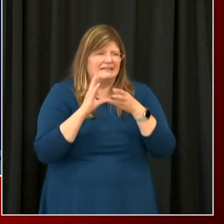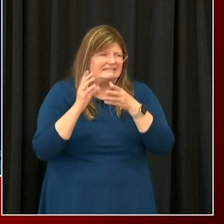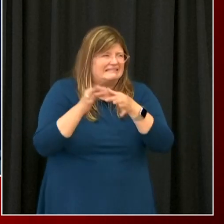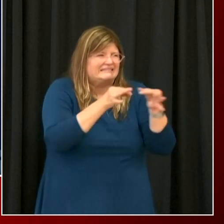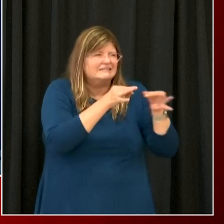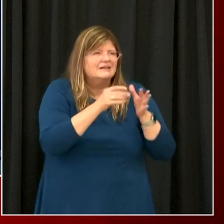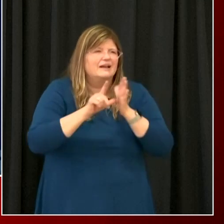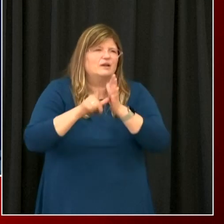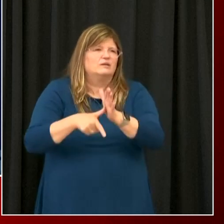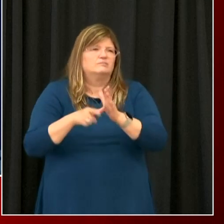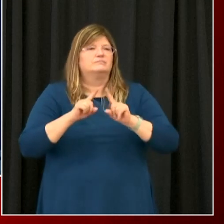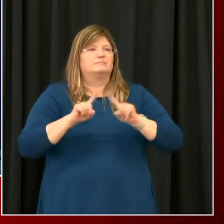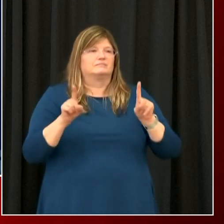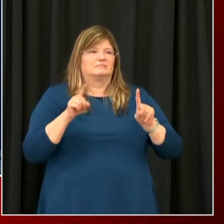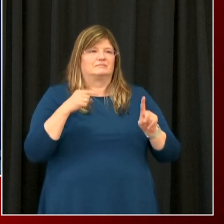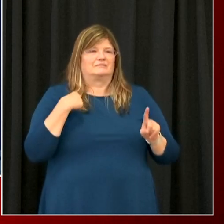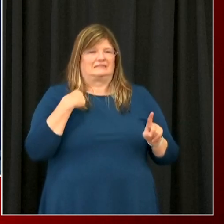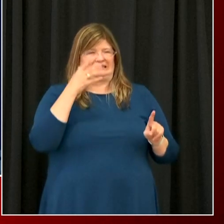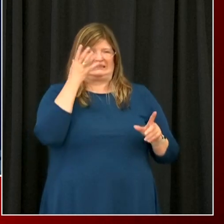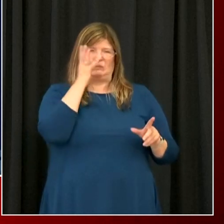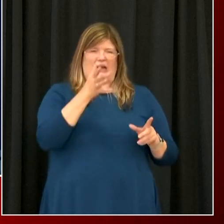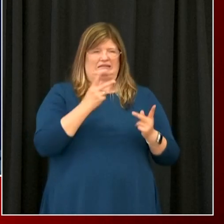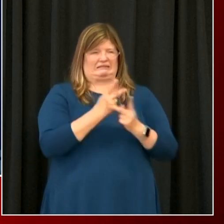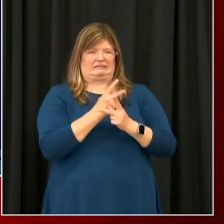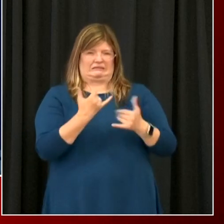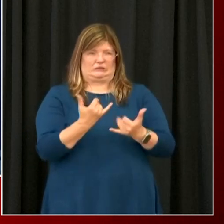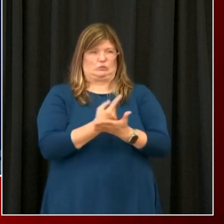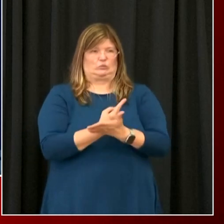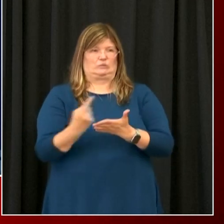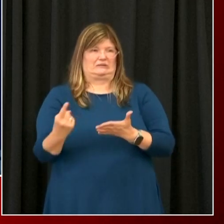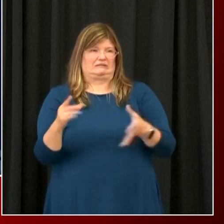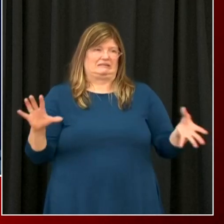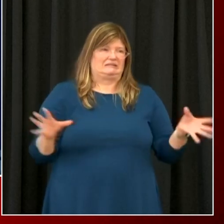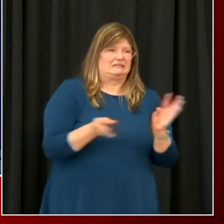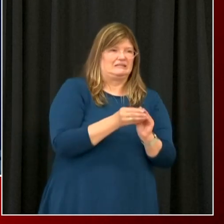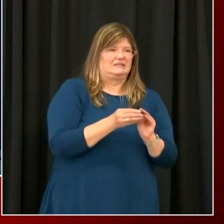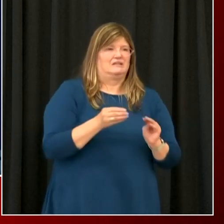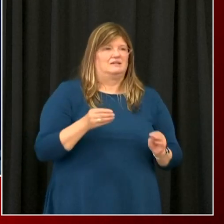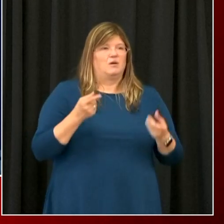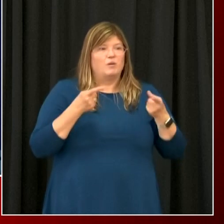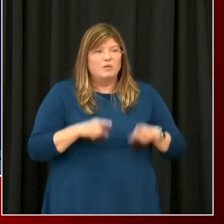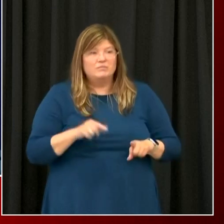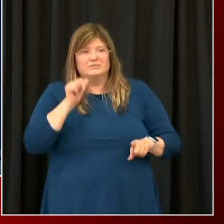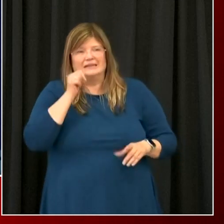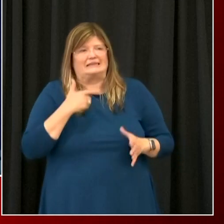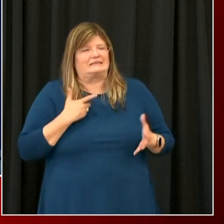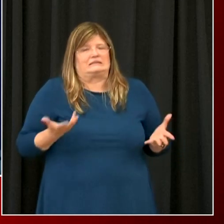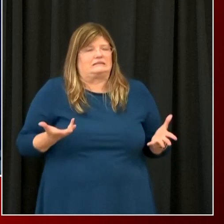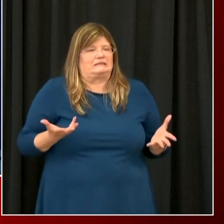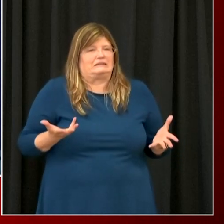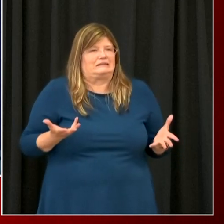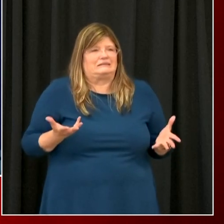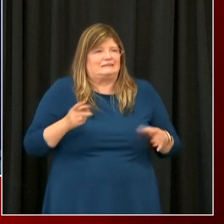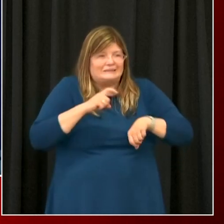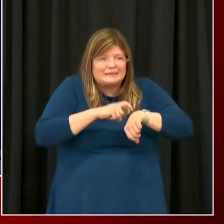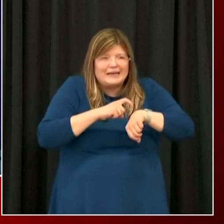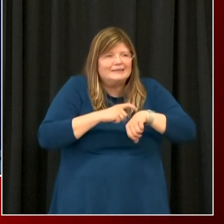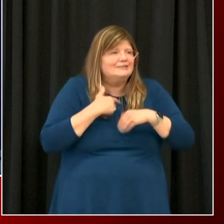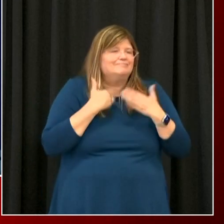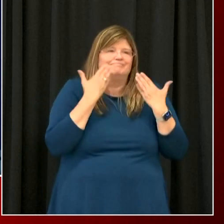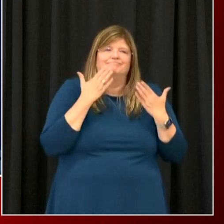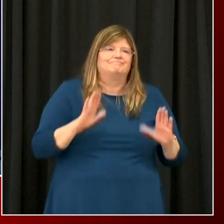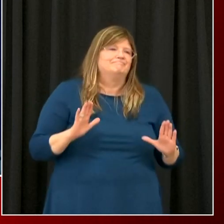we're looking at this past week, those are very uncertain. So it's really, I can't give you some real specifics other than what we